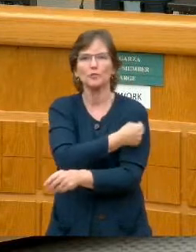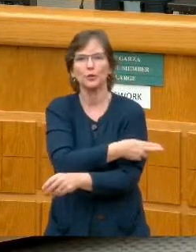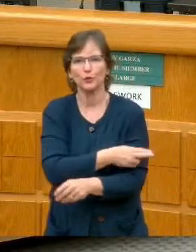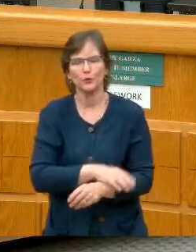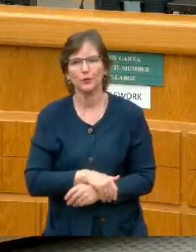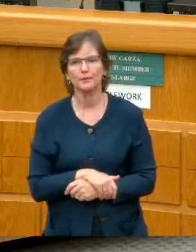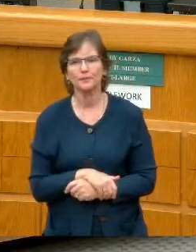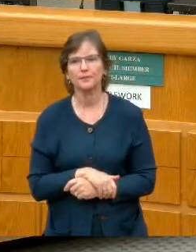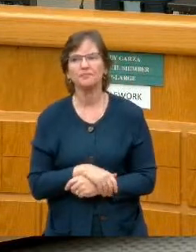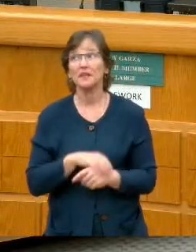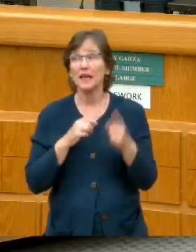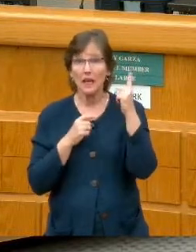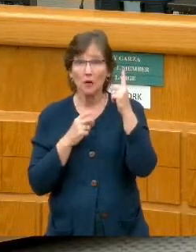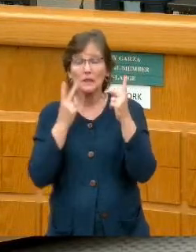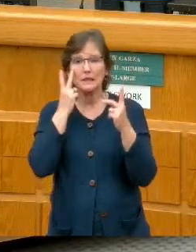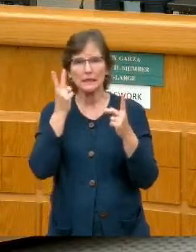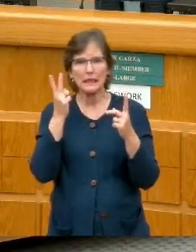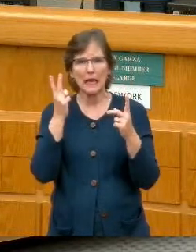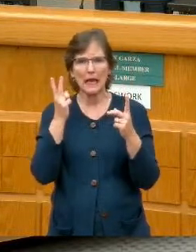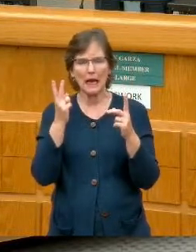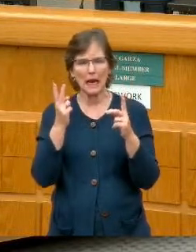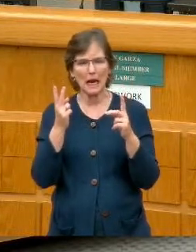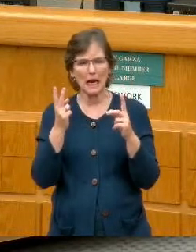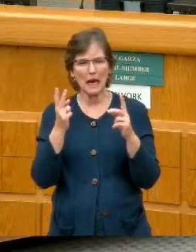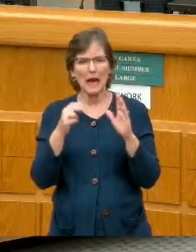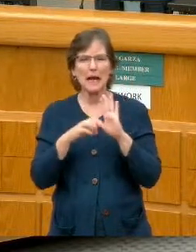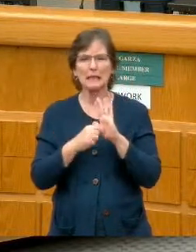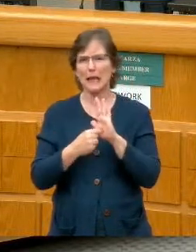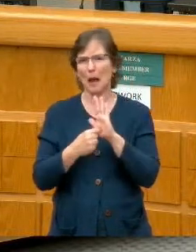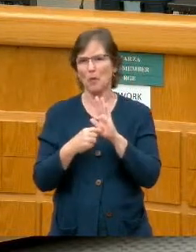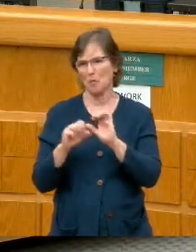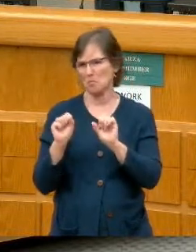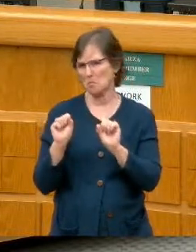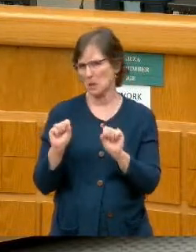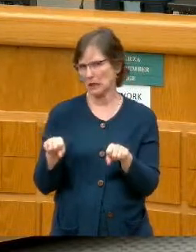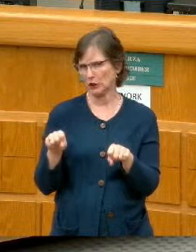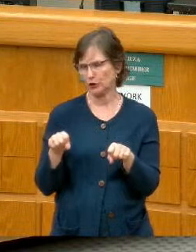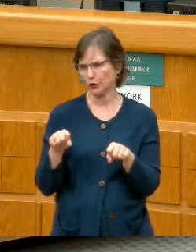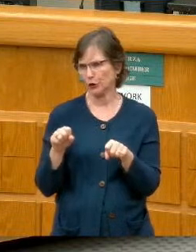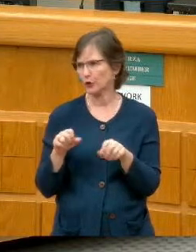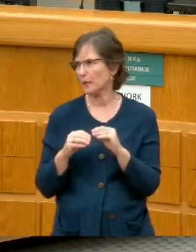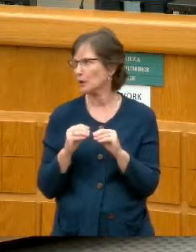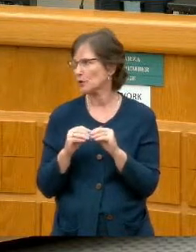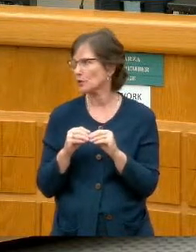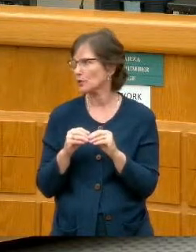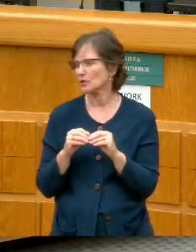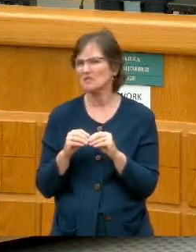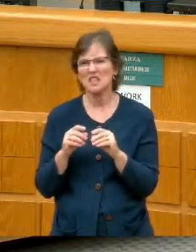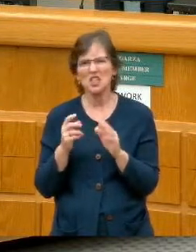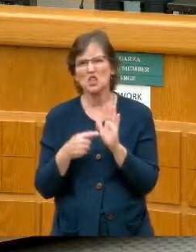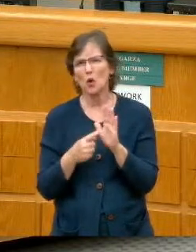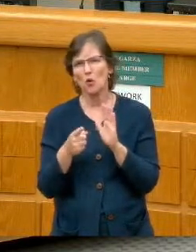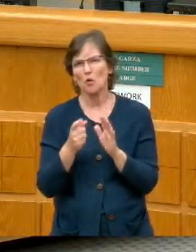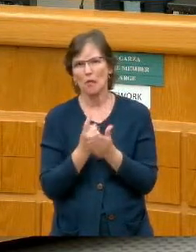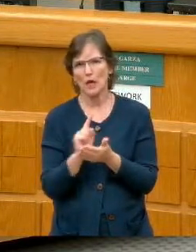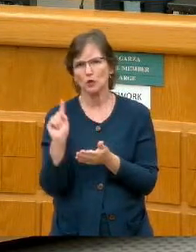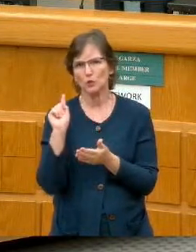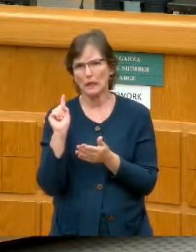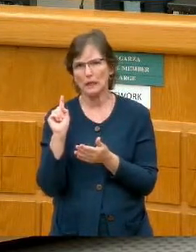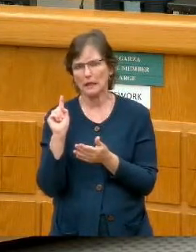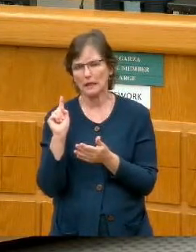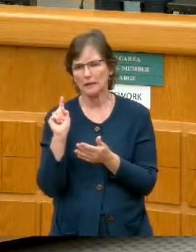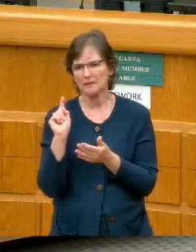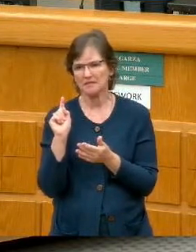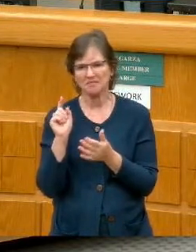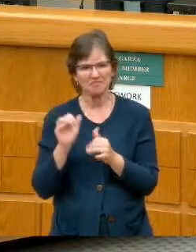simulation projection. In the green simulation, this is the same one that I showed last week, and basically the same projection that I've been showing